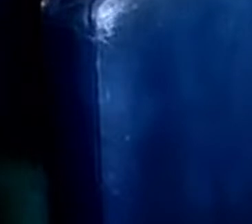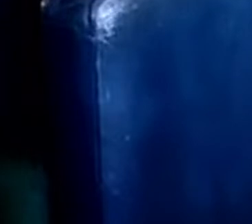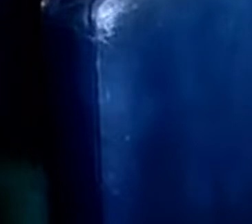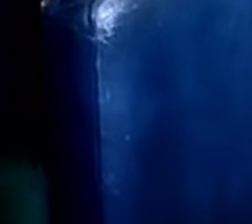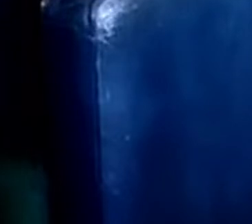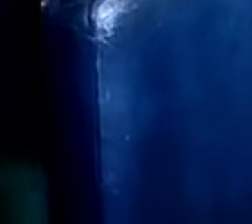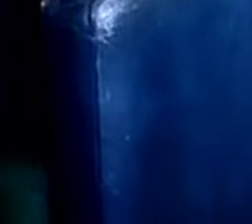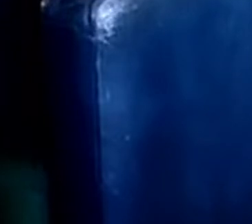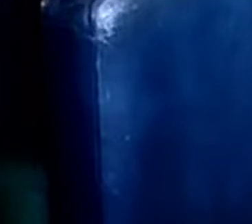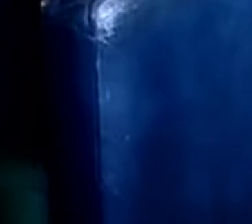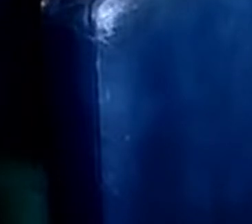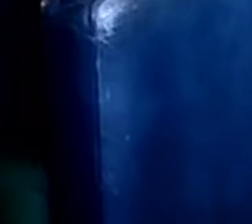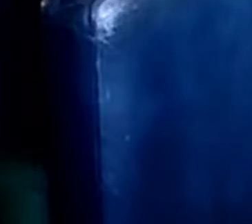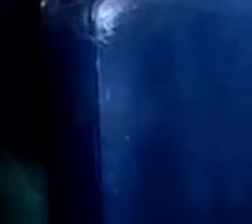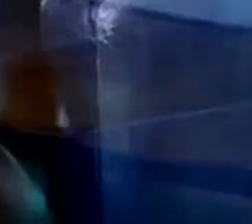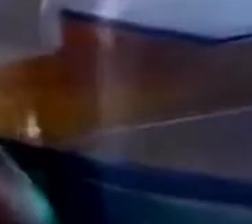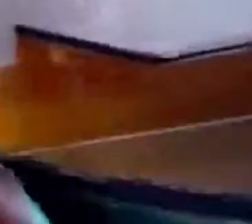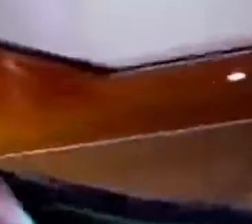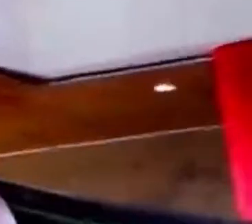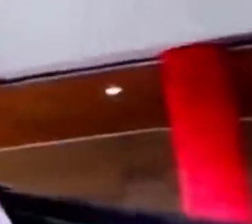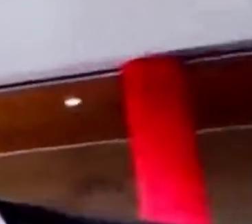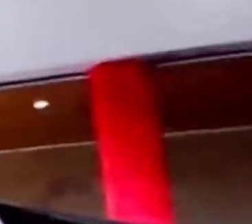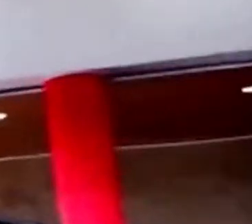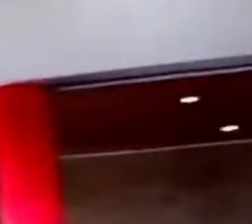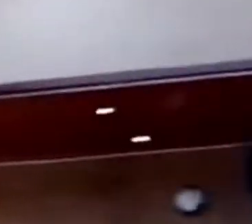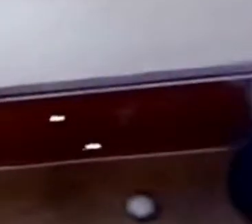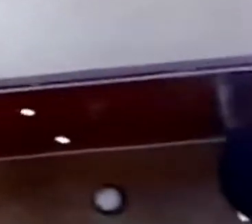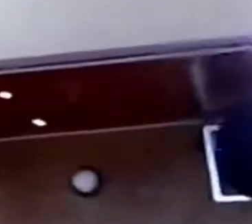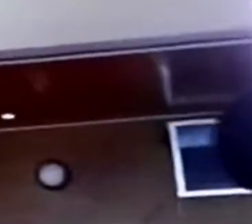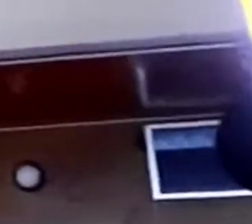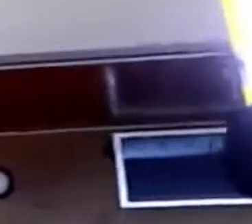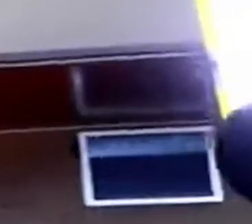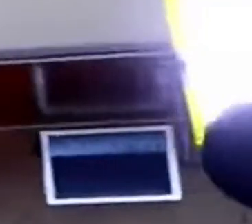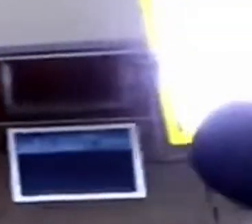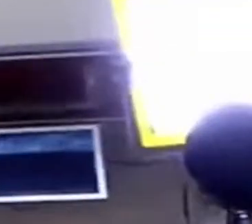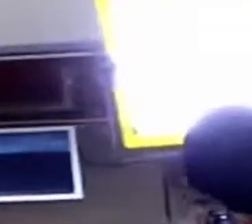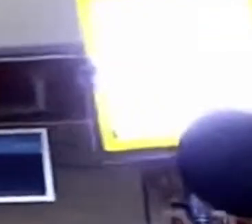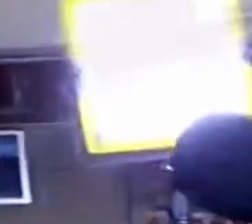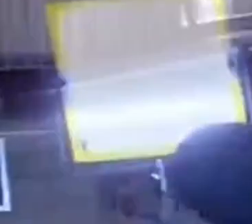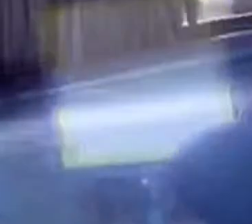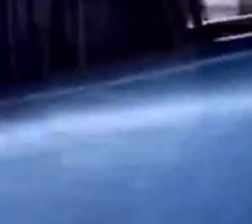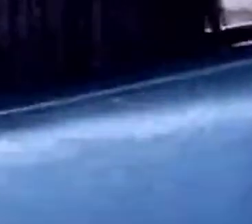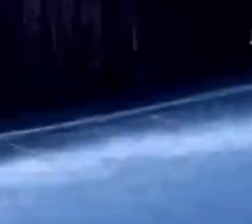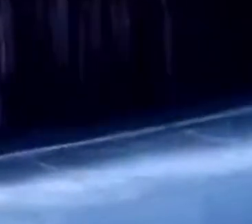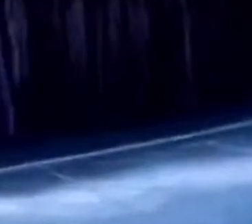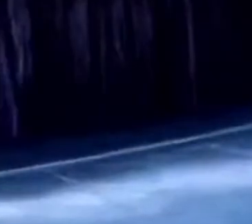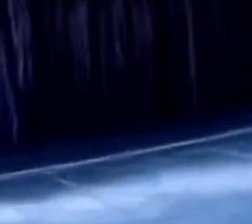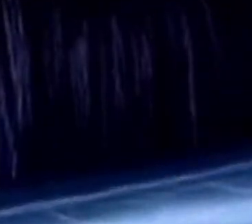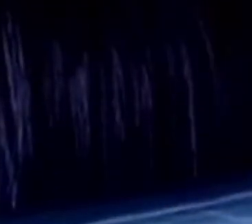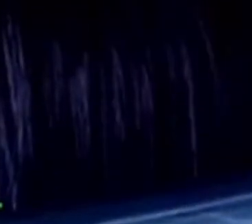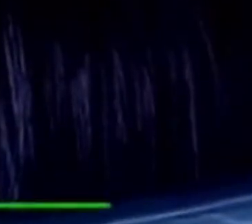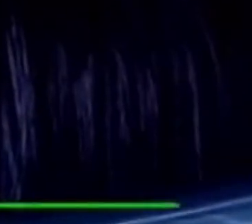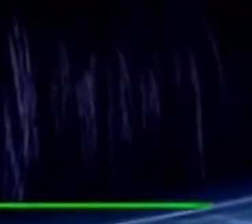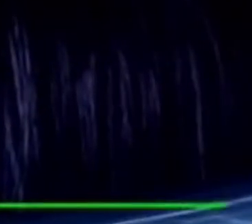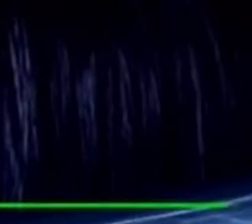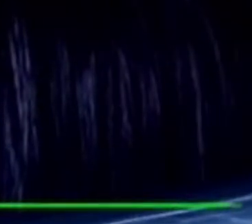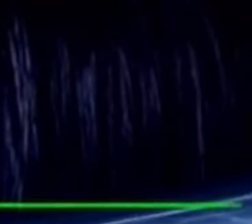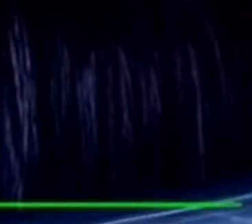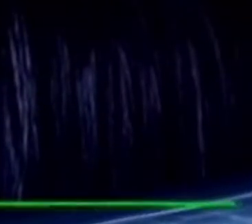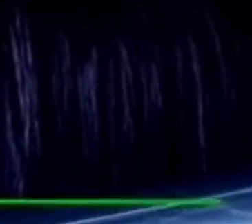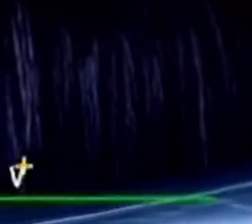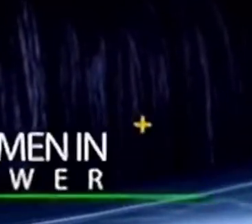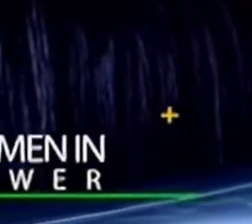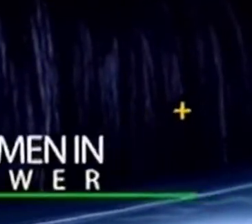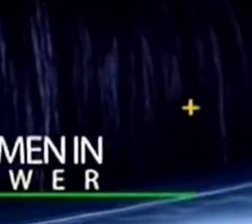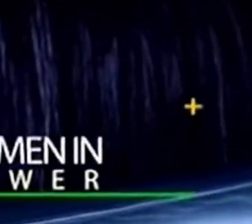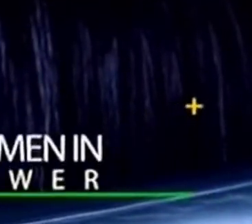on the developmental works in my constituency. She now talks about what she does when she's not doing parliamentary work. Okay, when I'm just at